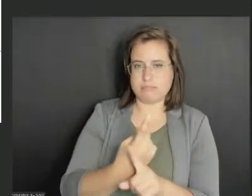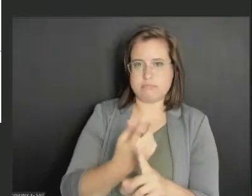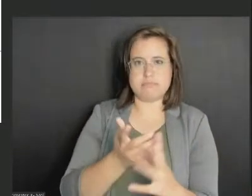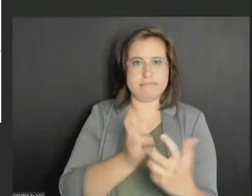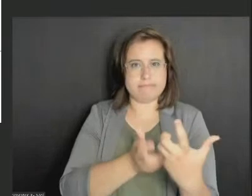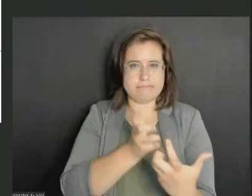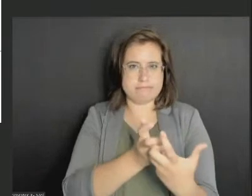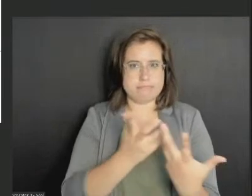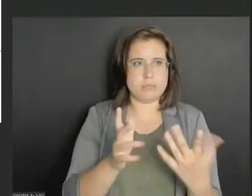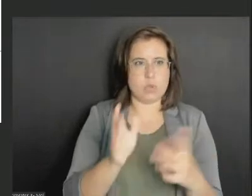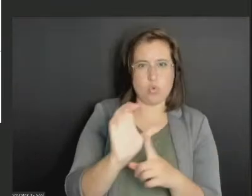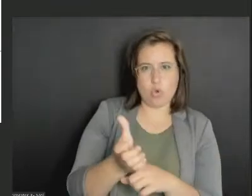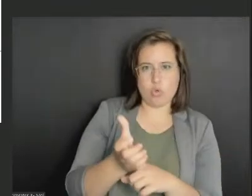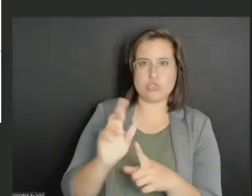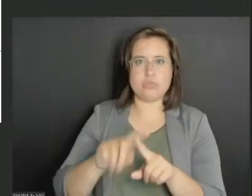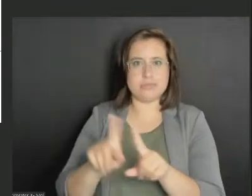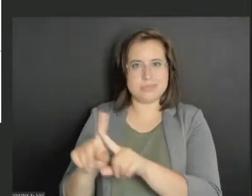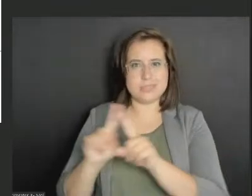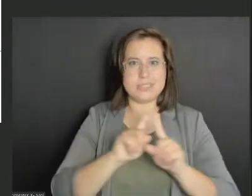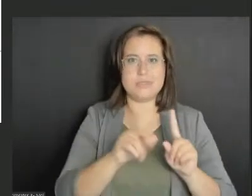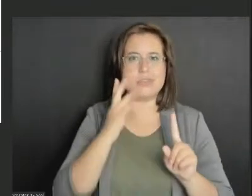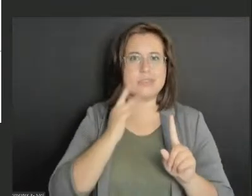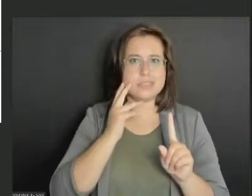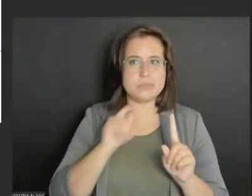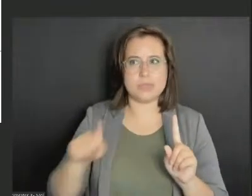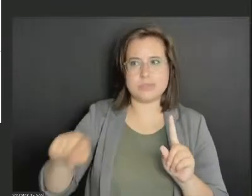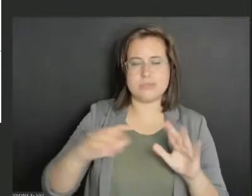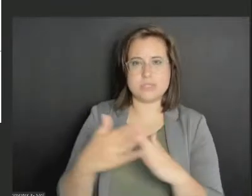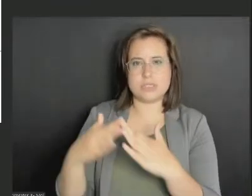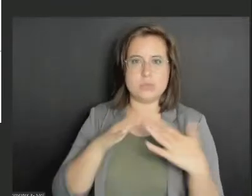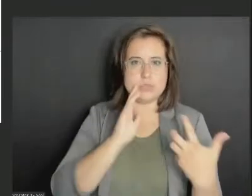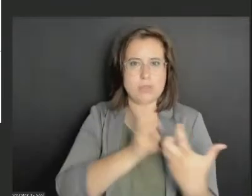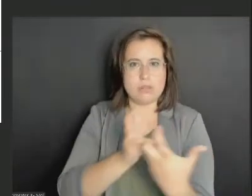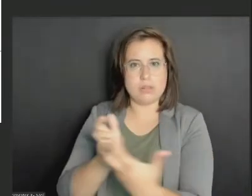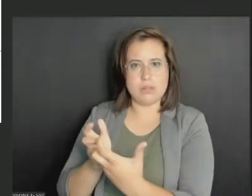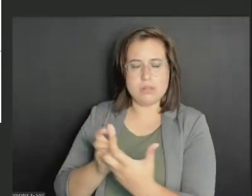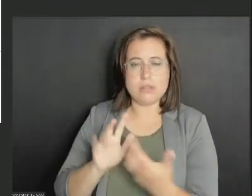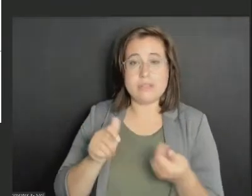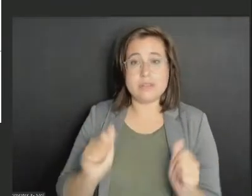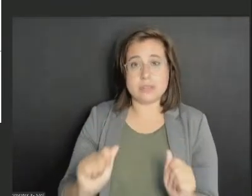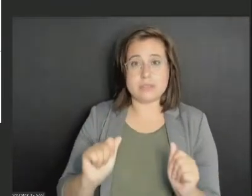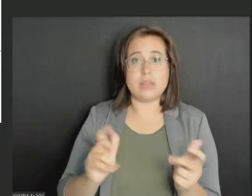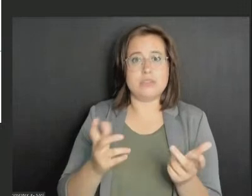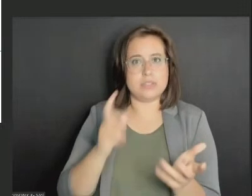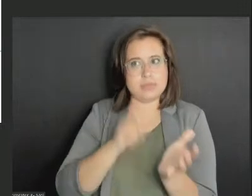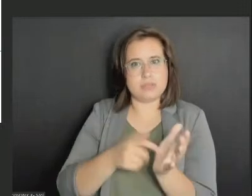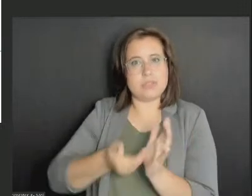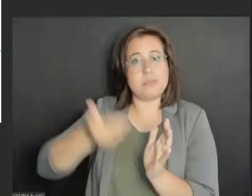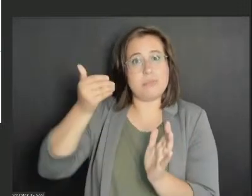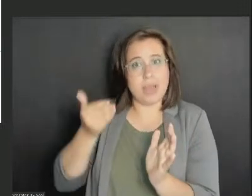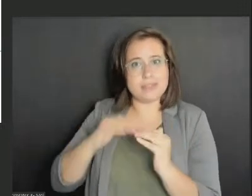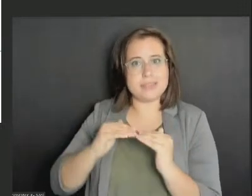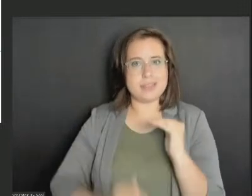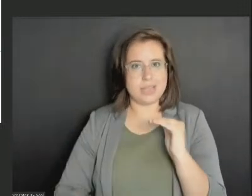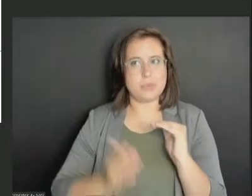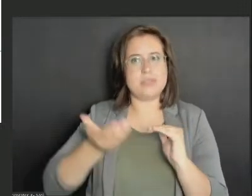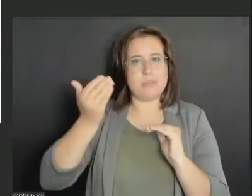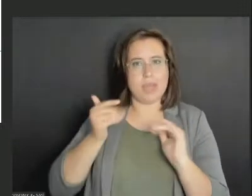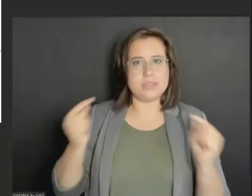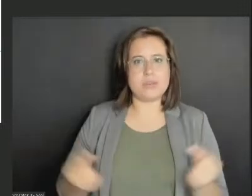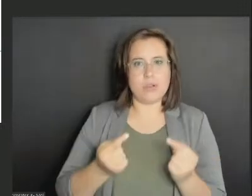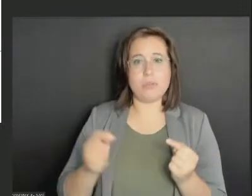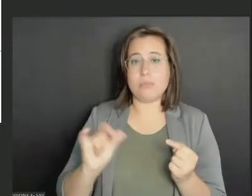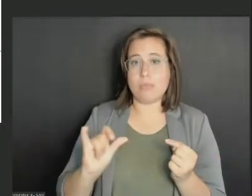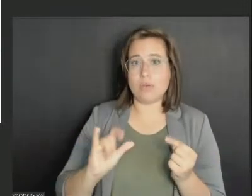context of marginalized populations. This is an effort that acknowledges past inequities and harms and advances efforts that seek